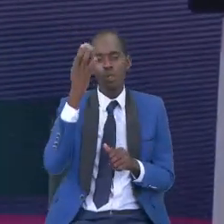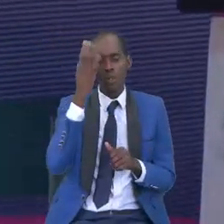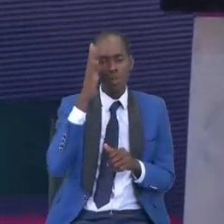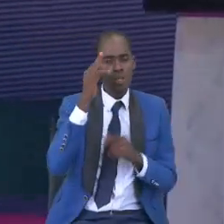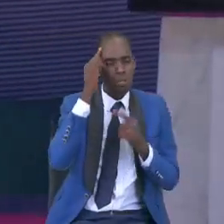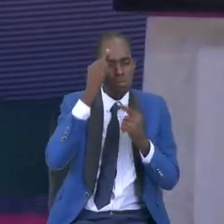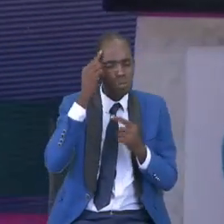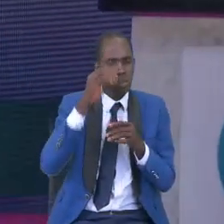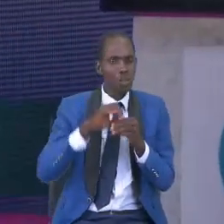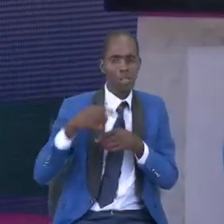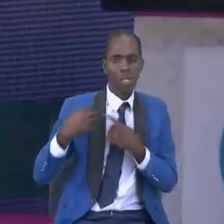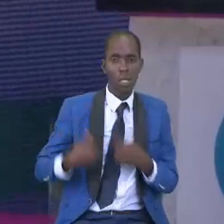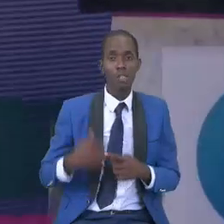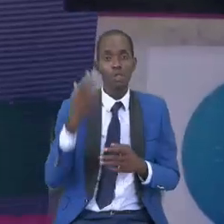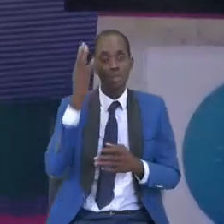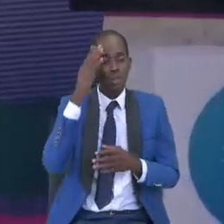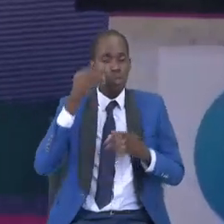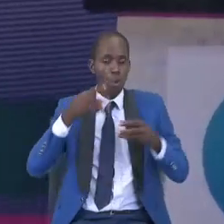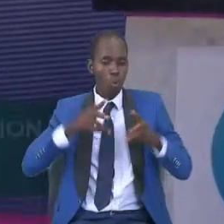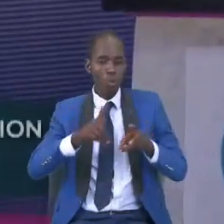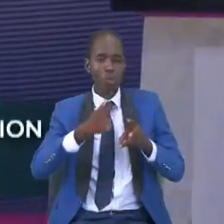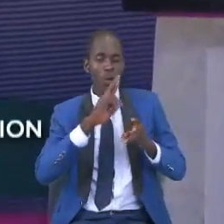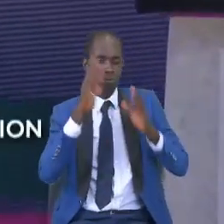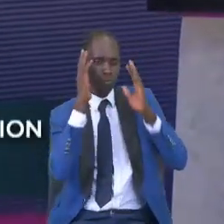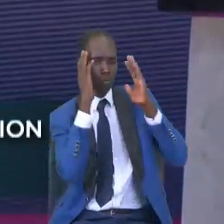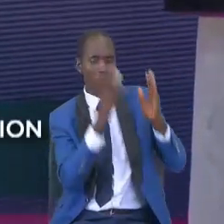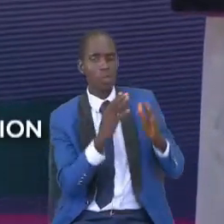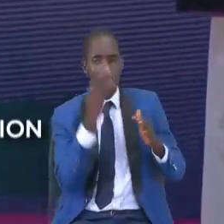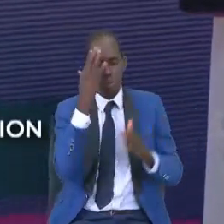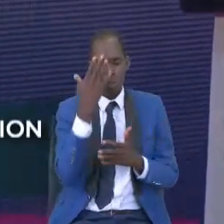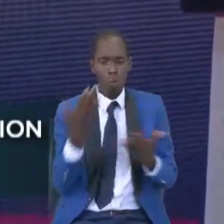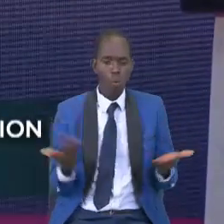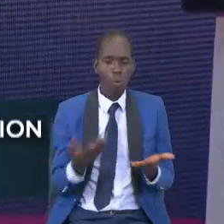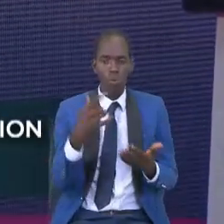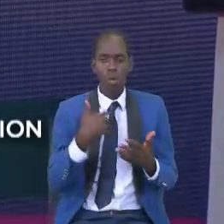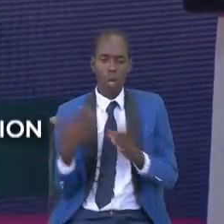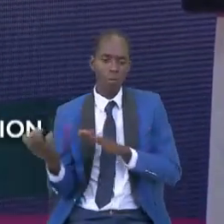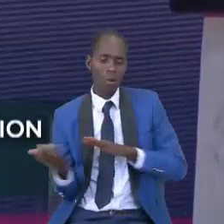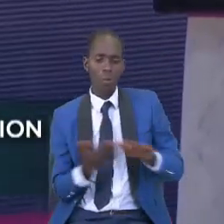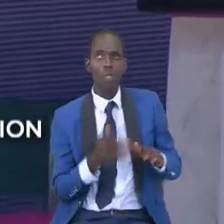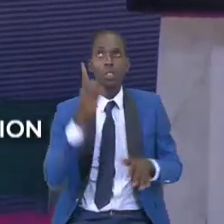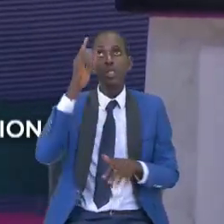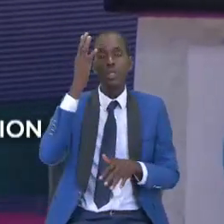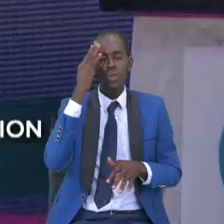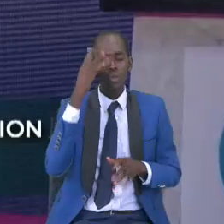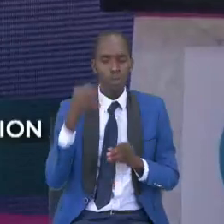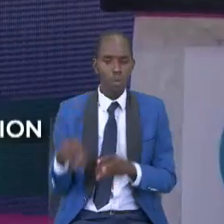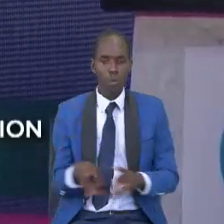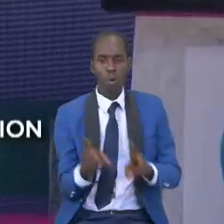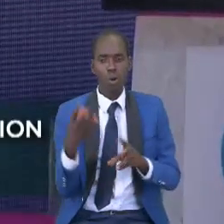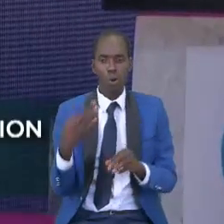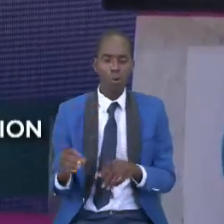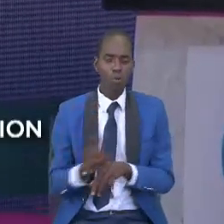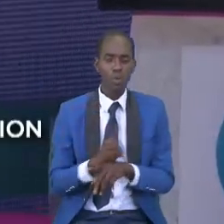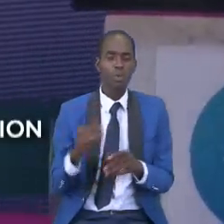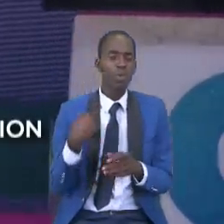knows the sin we've abandoned. He knows the path of duty that we ought to follow. That's why we're ending